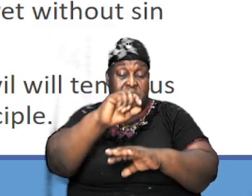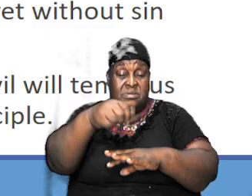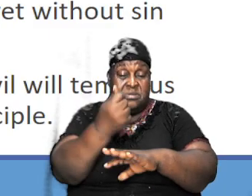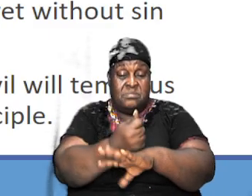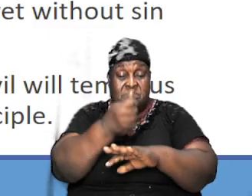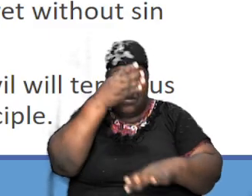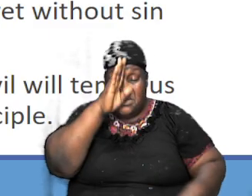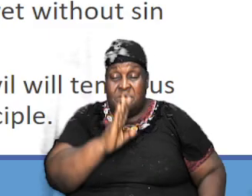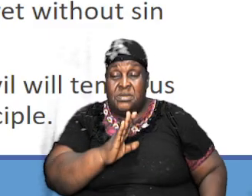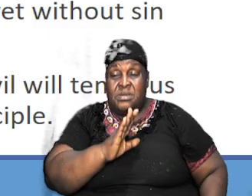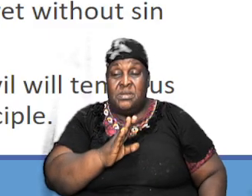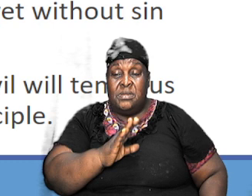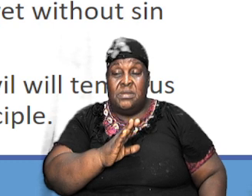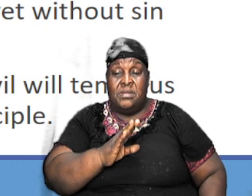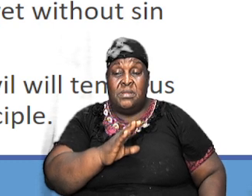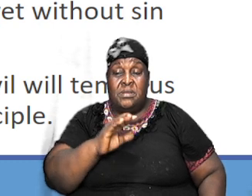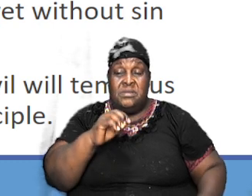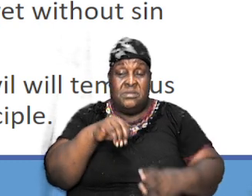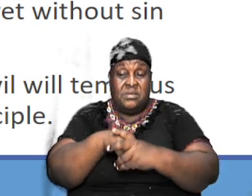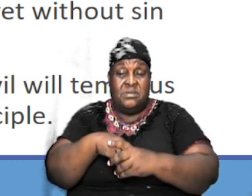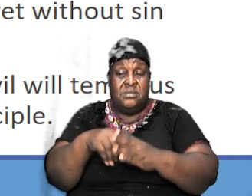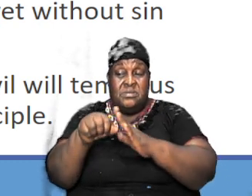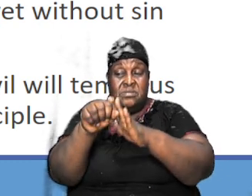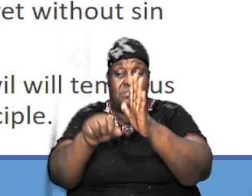God and that is in the scripture.